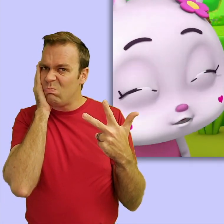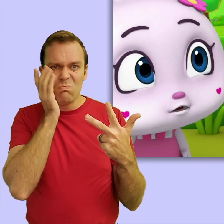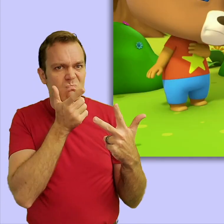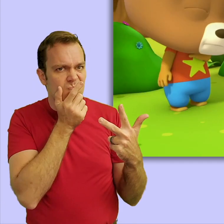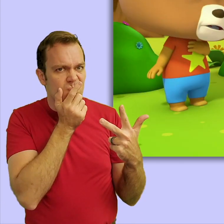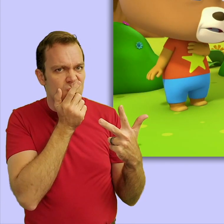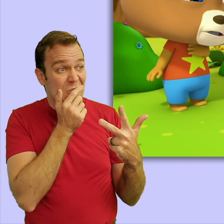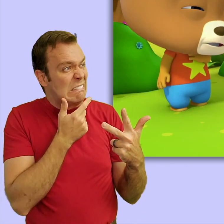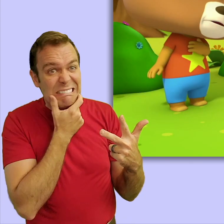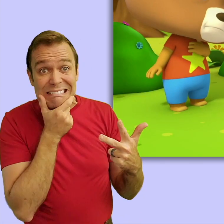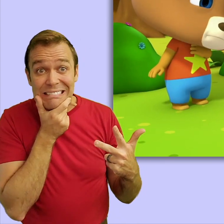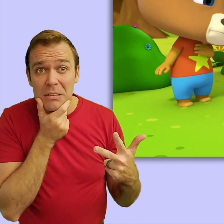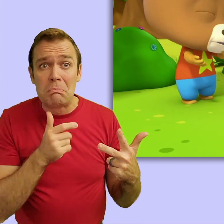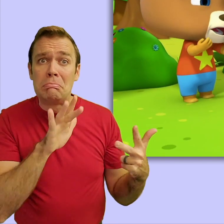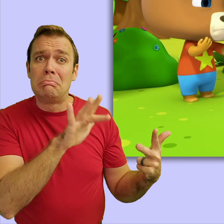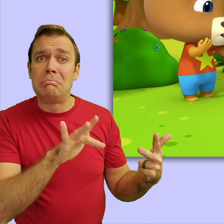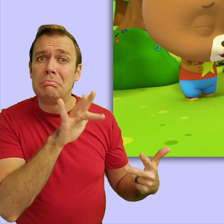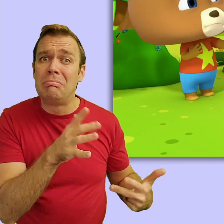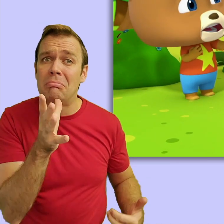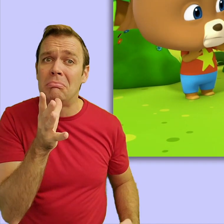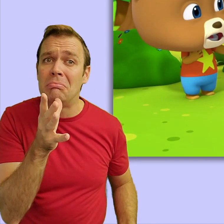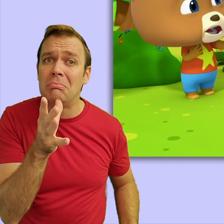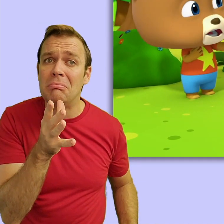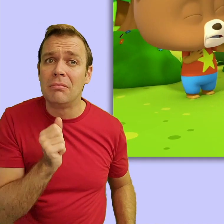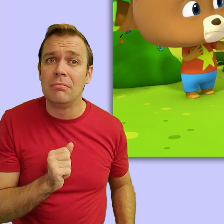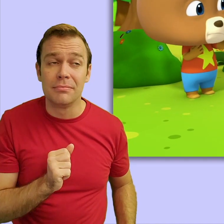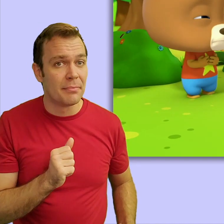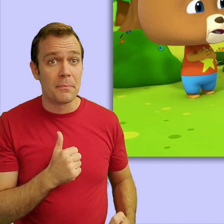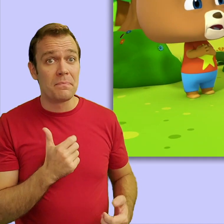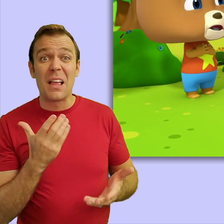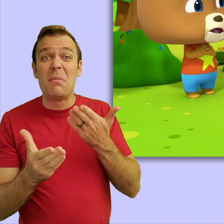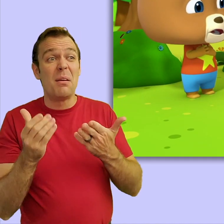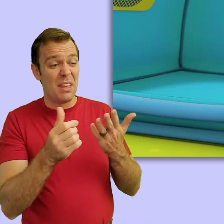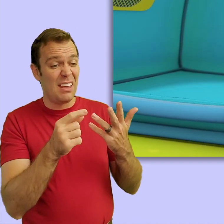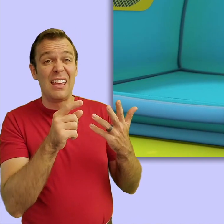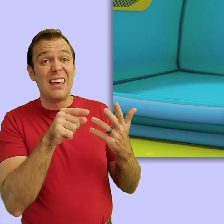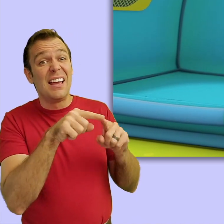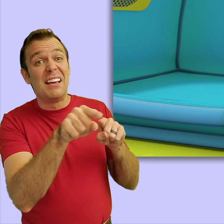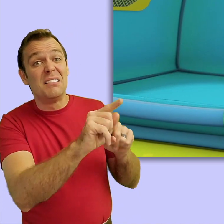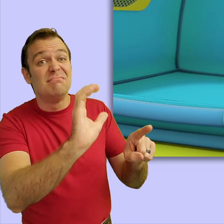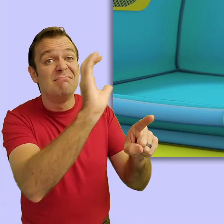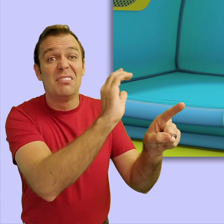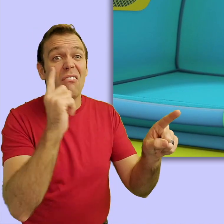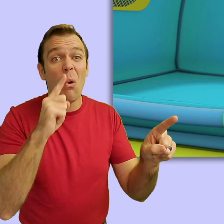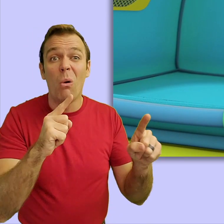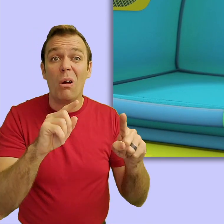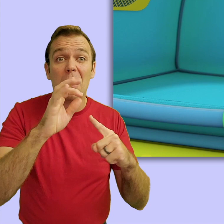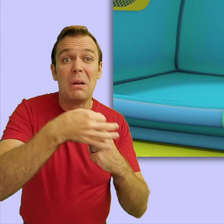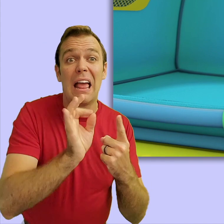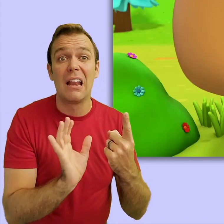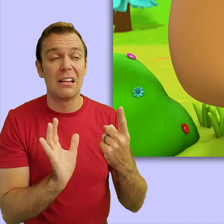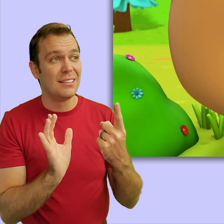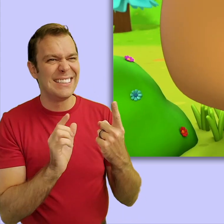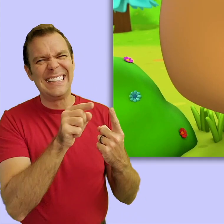Huh? Quack. Uh-oh. Quack. Poor Mama. Maybe the other one went to look for some bananas.